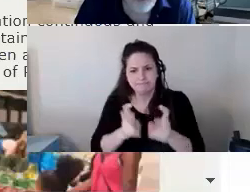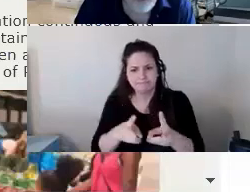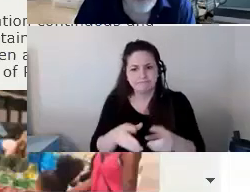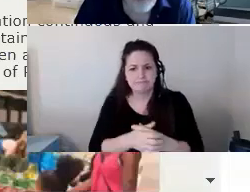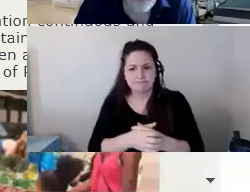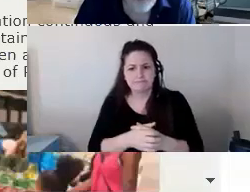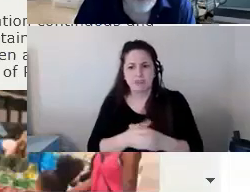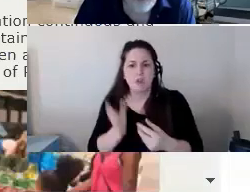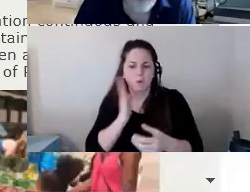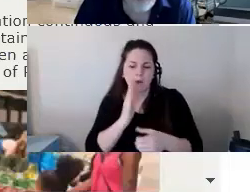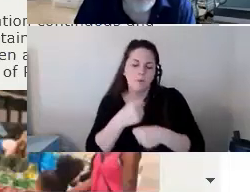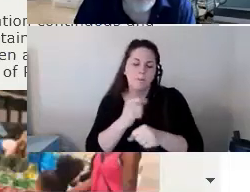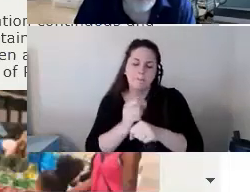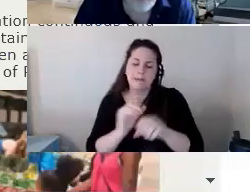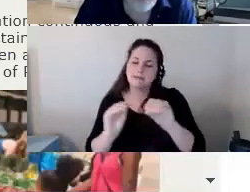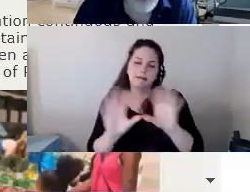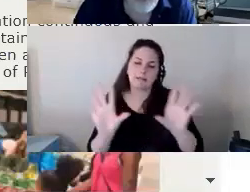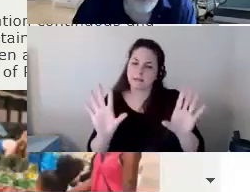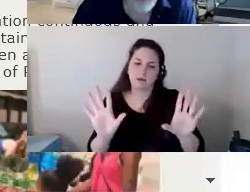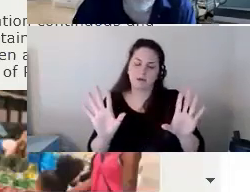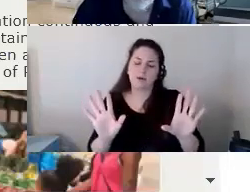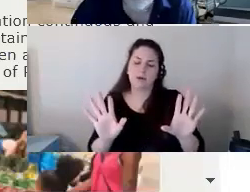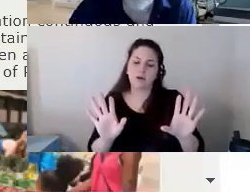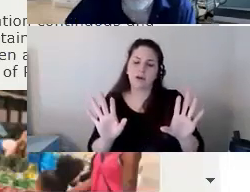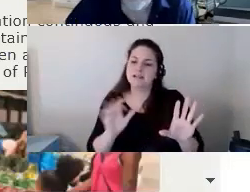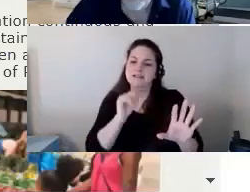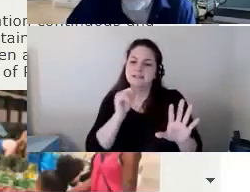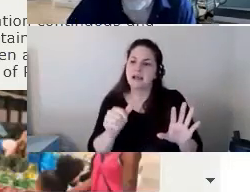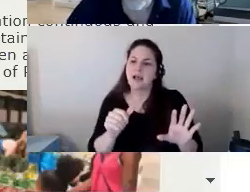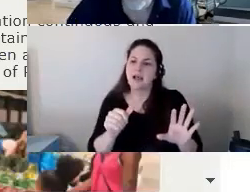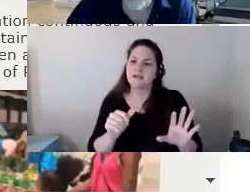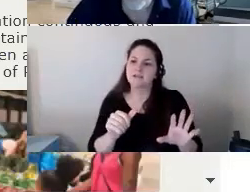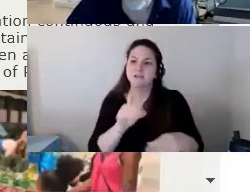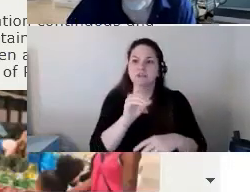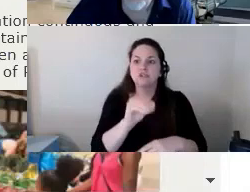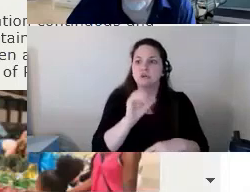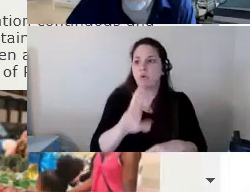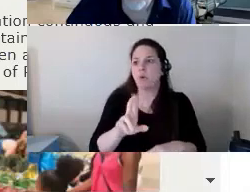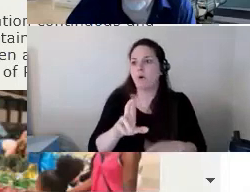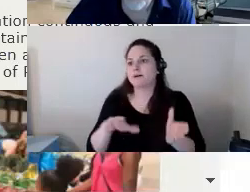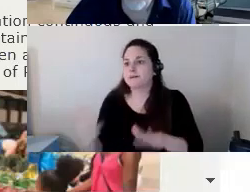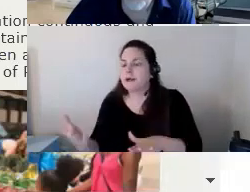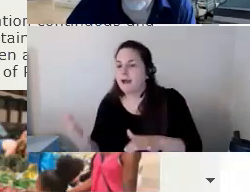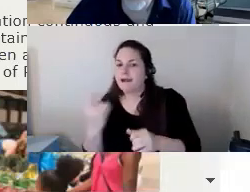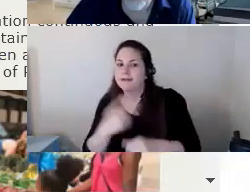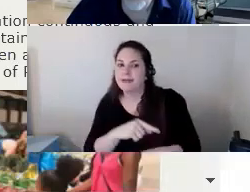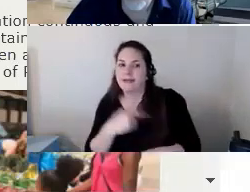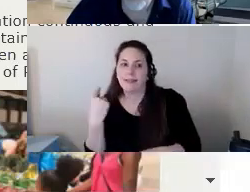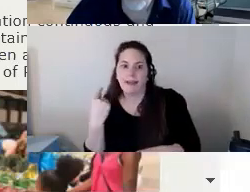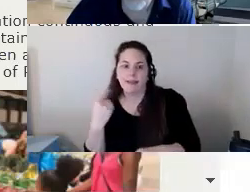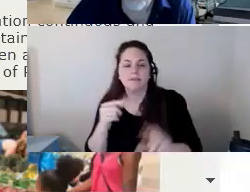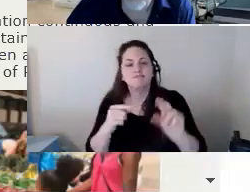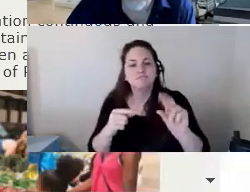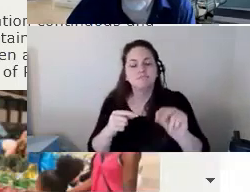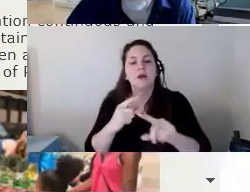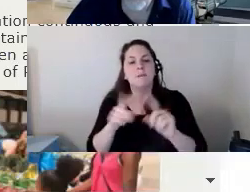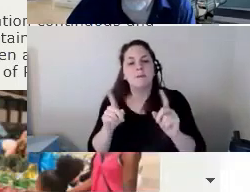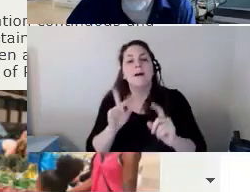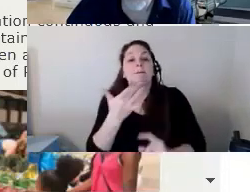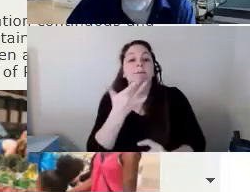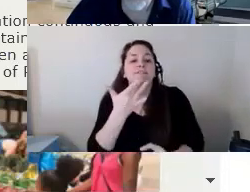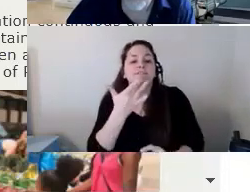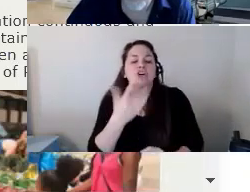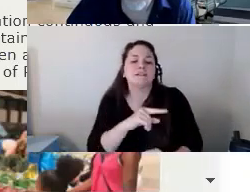going to make clear it's not a do or die deadline, but it is the preferred